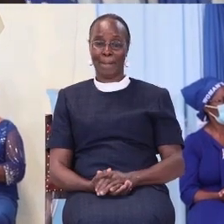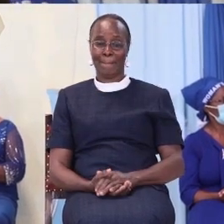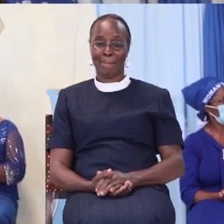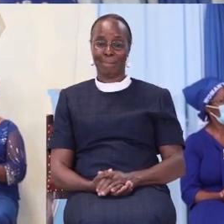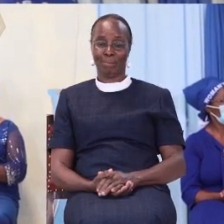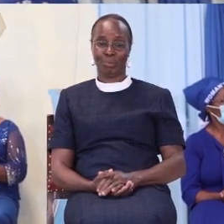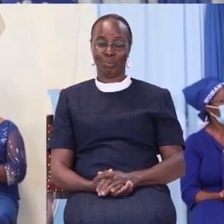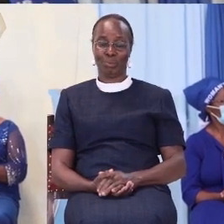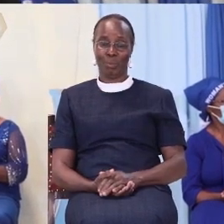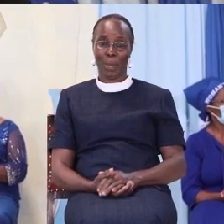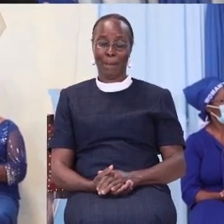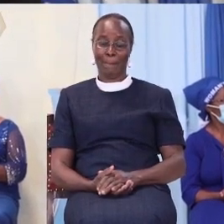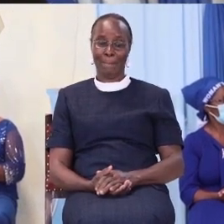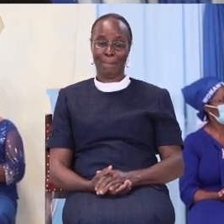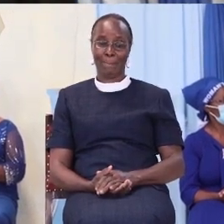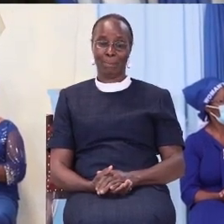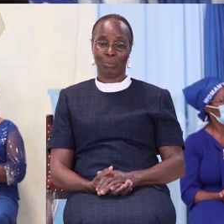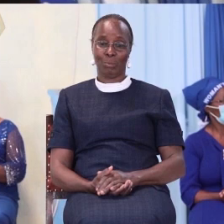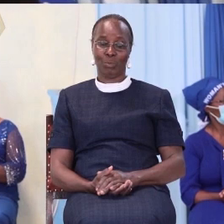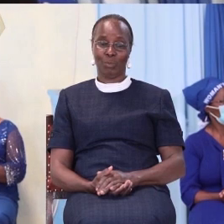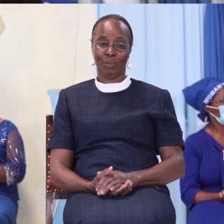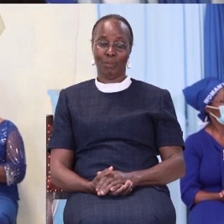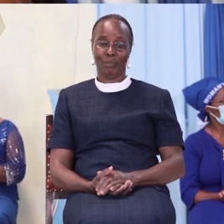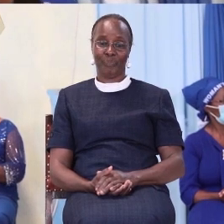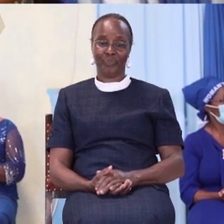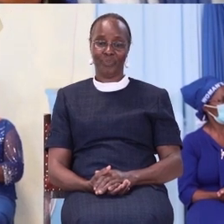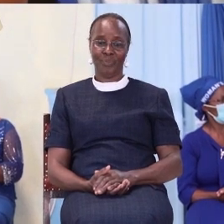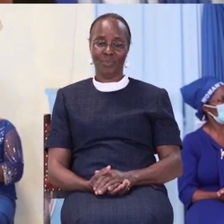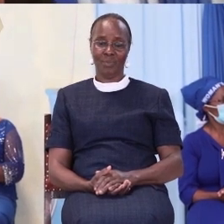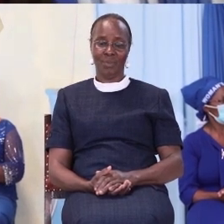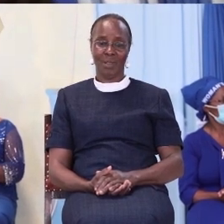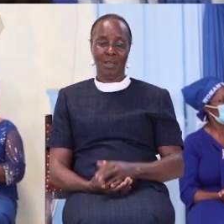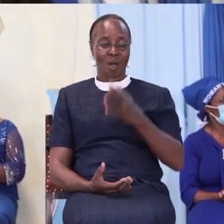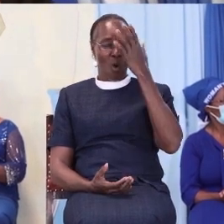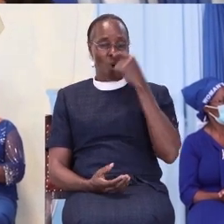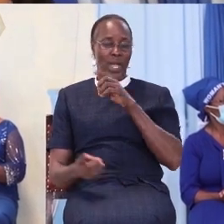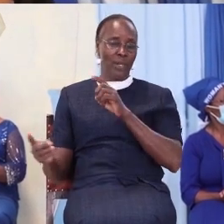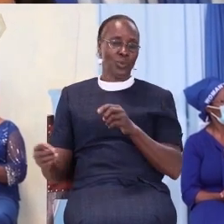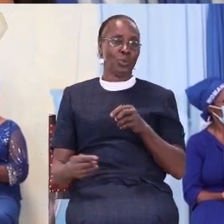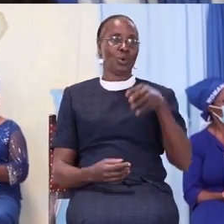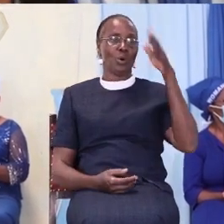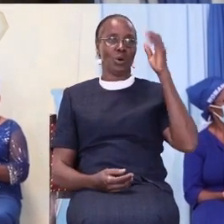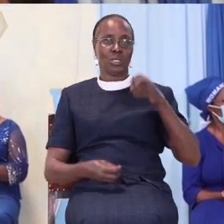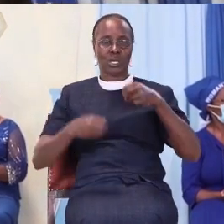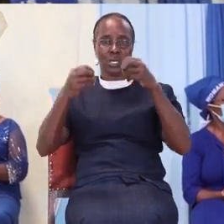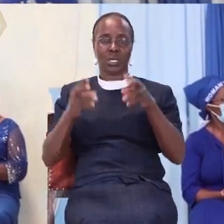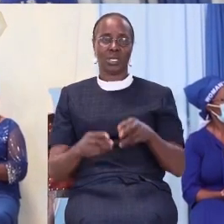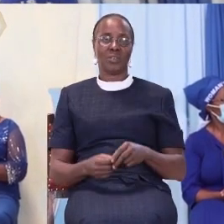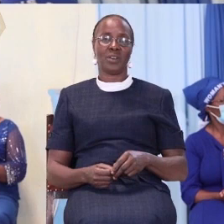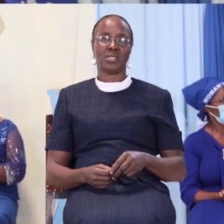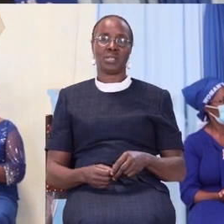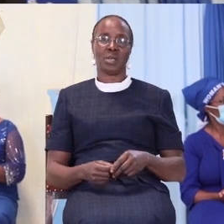This explains why God always gives us victory. He reminds